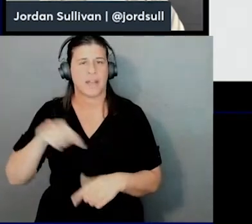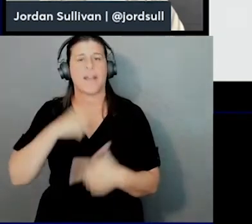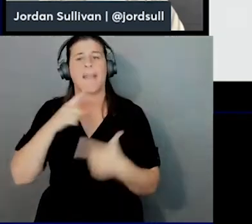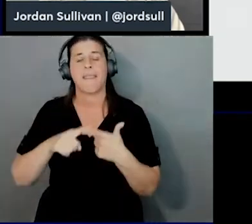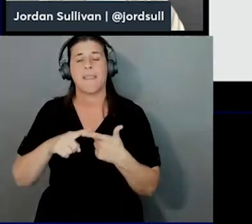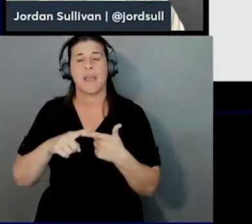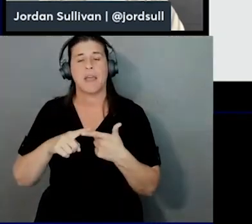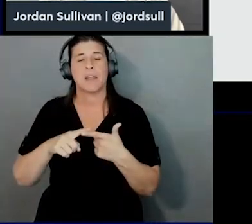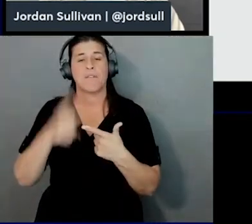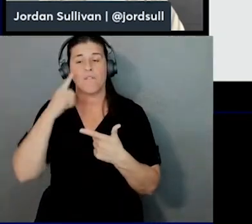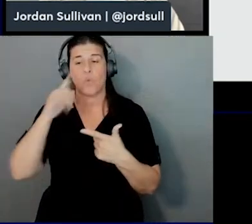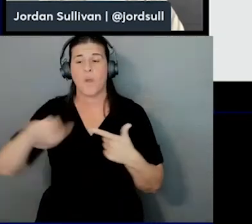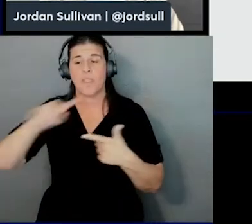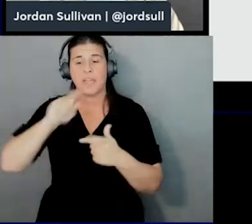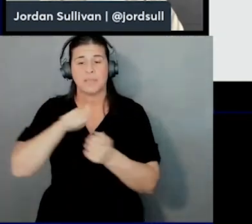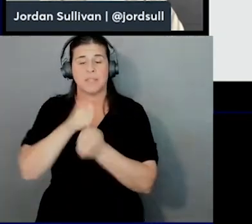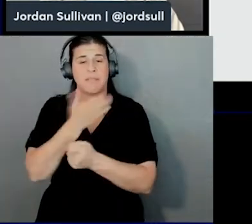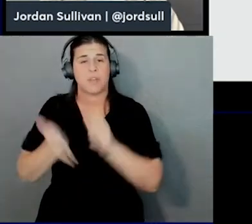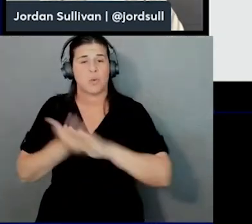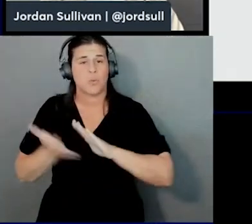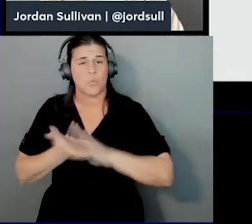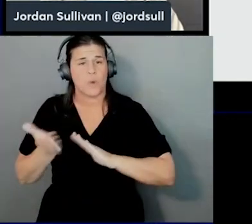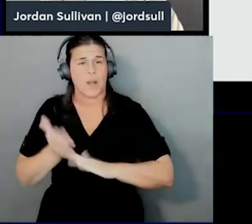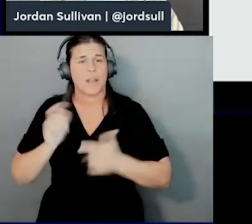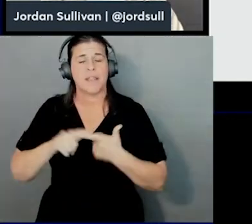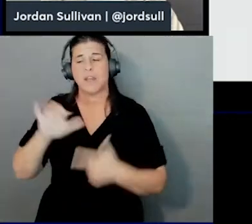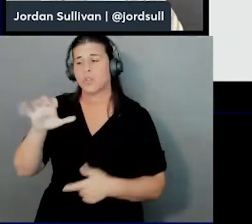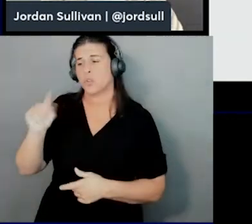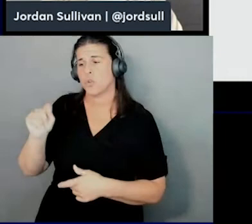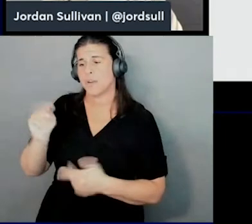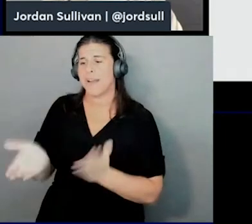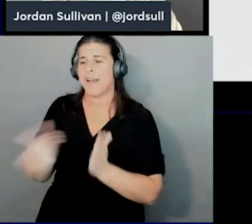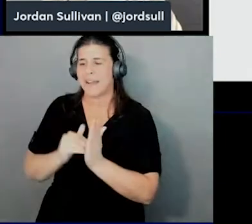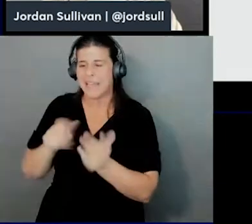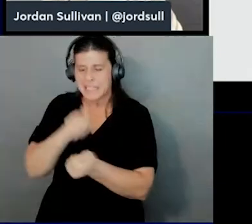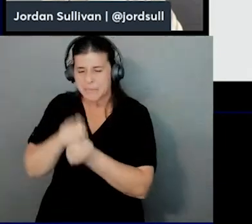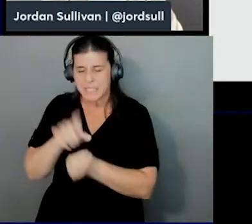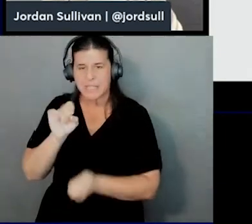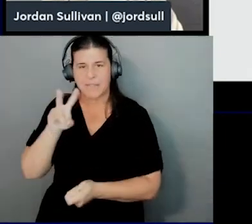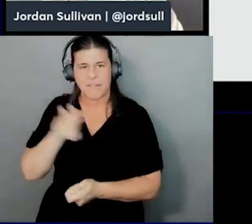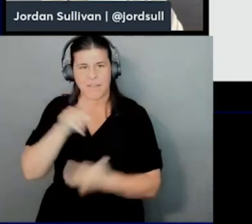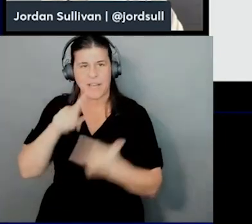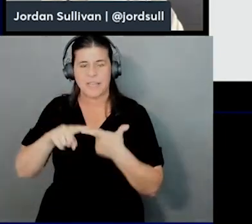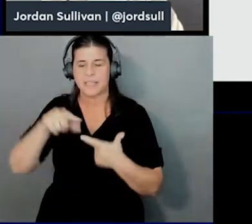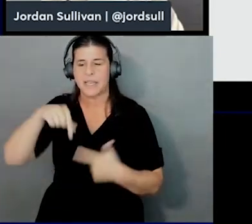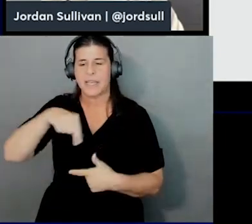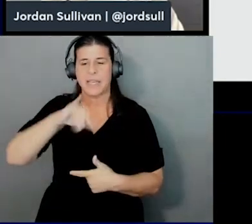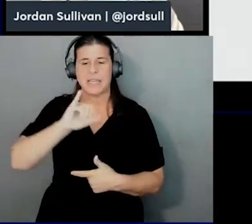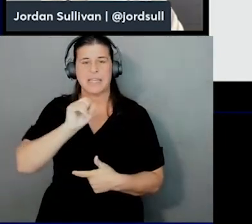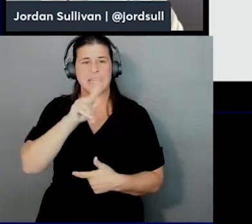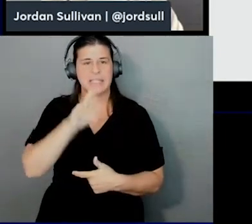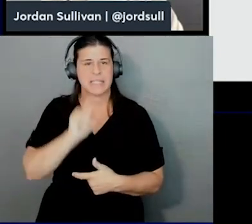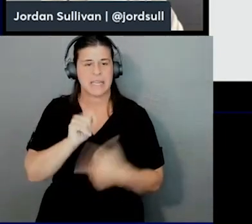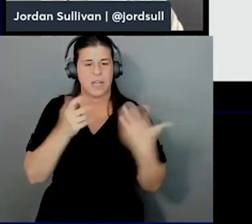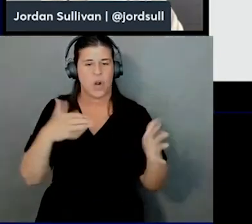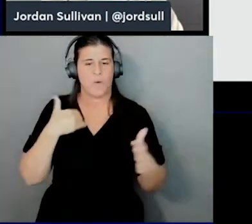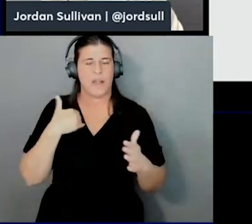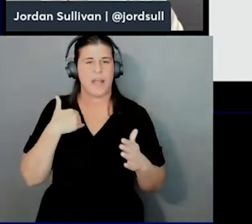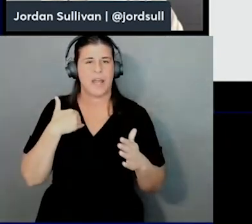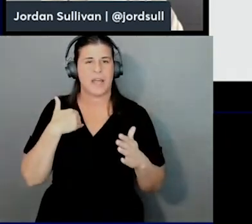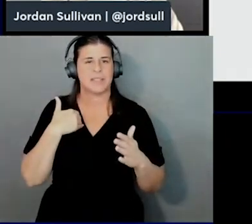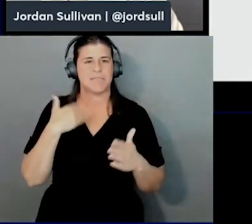run your circuit against specific device, Qiskit has a notion which